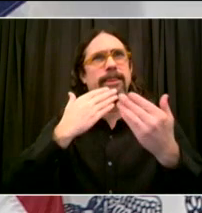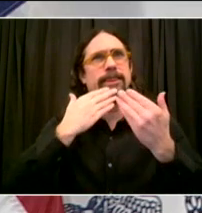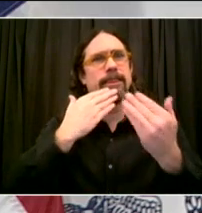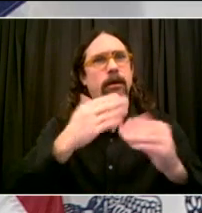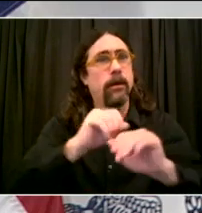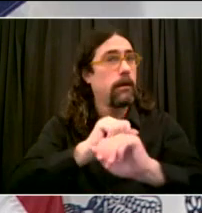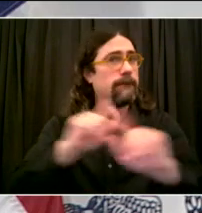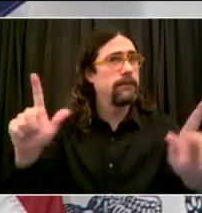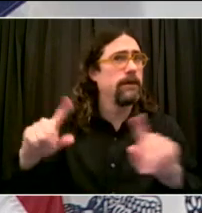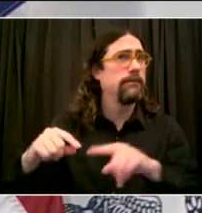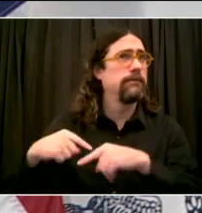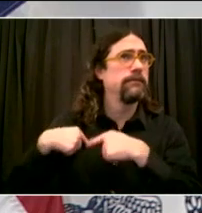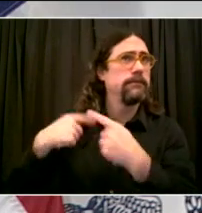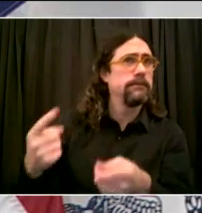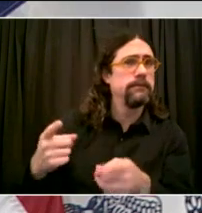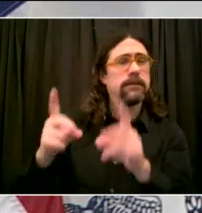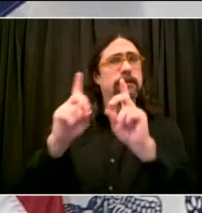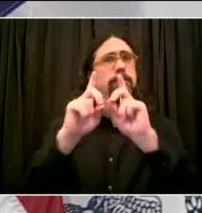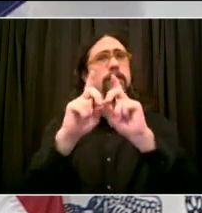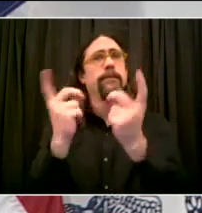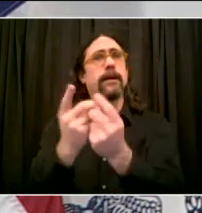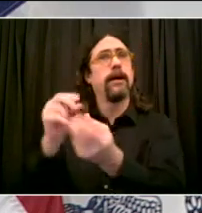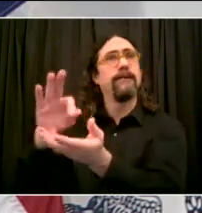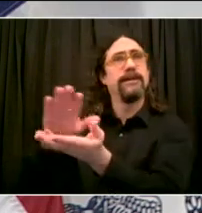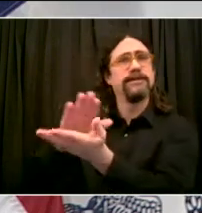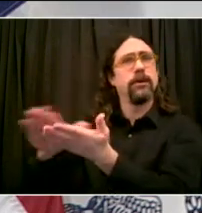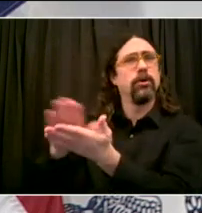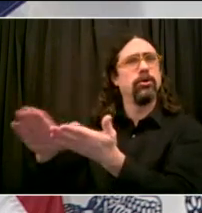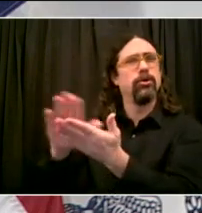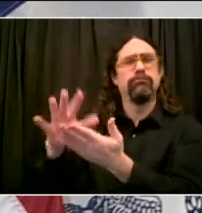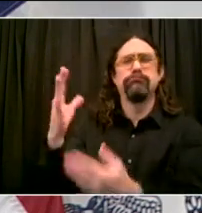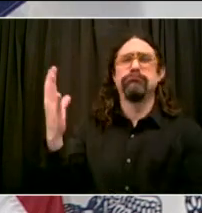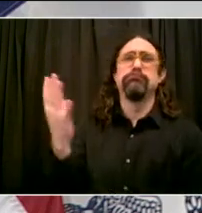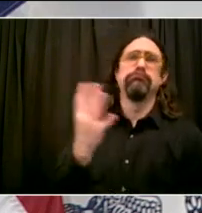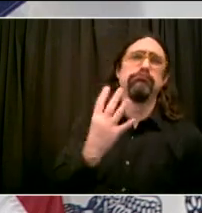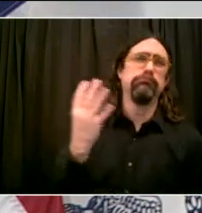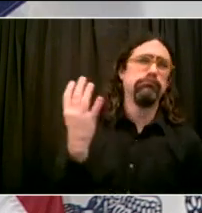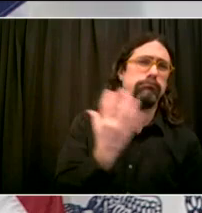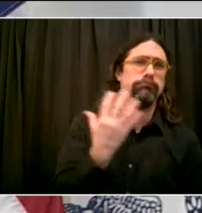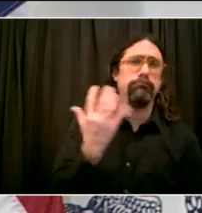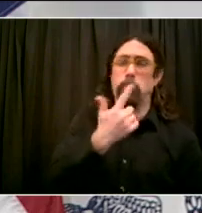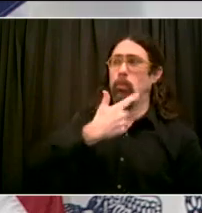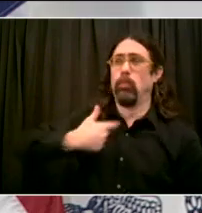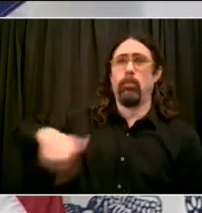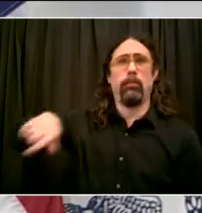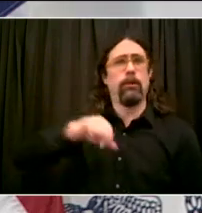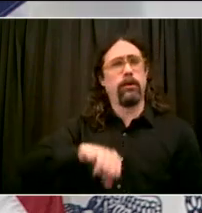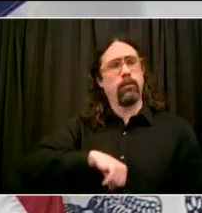of our public servants who really did a great job these last few days looking out for all of us. With that, let's